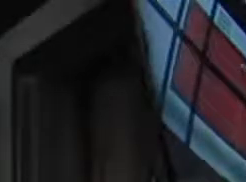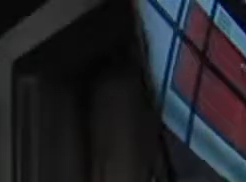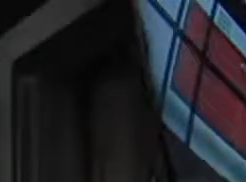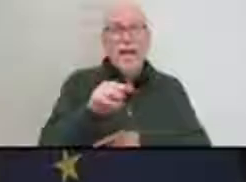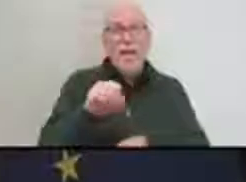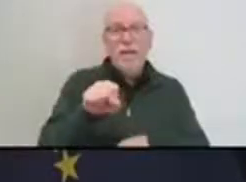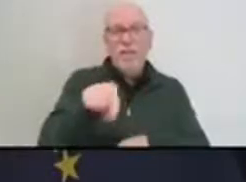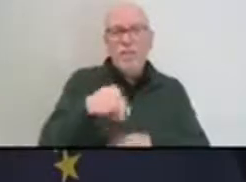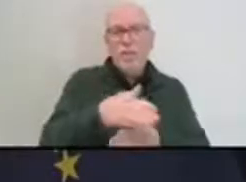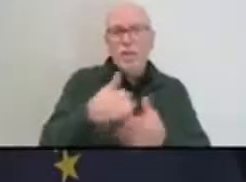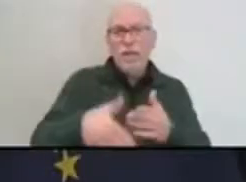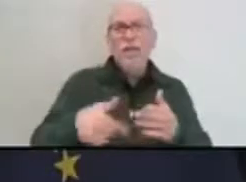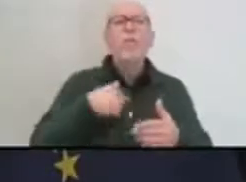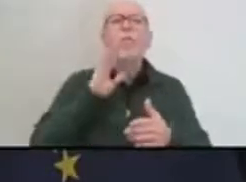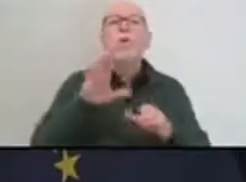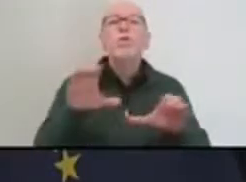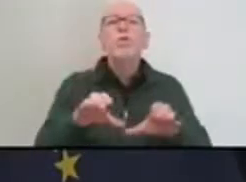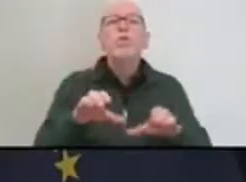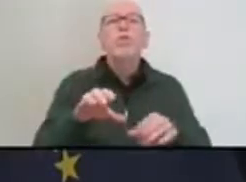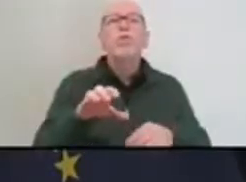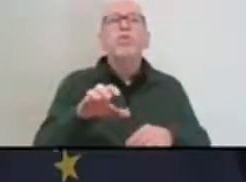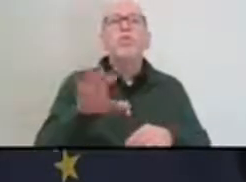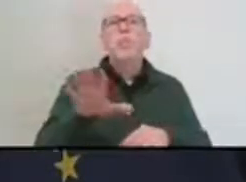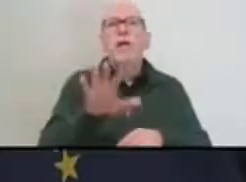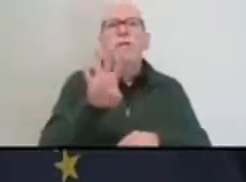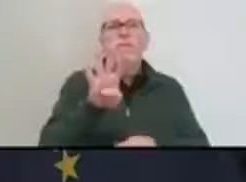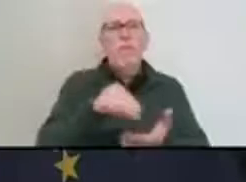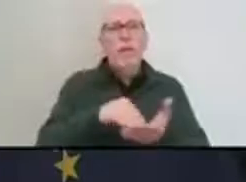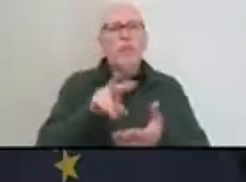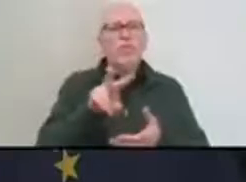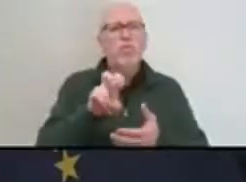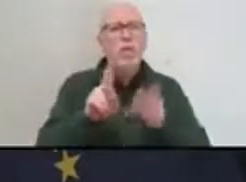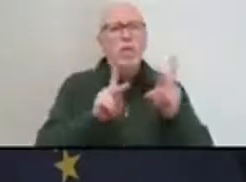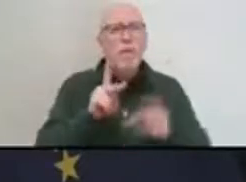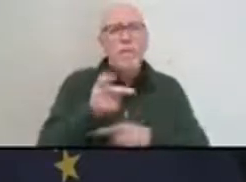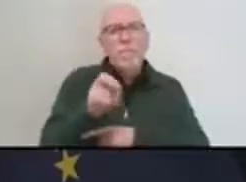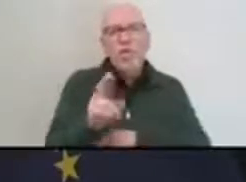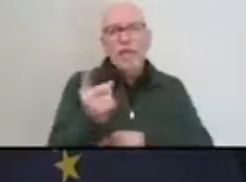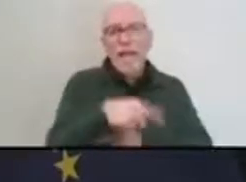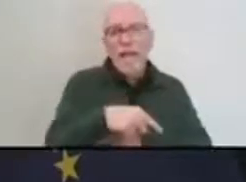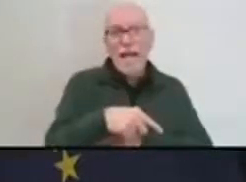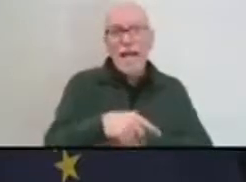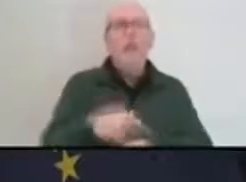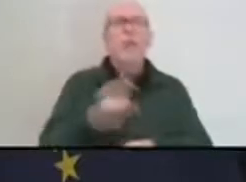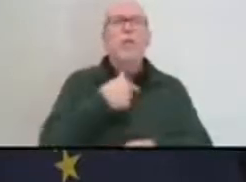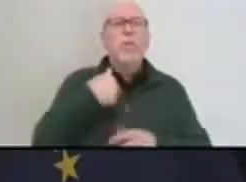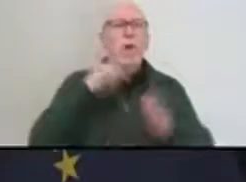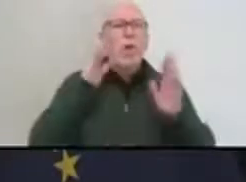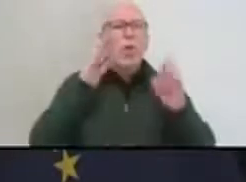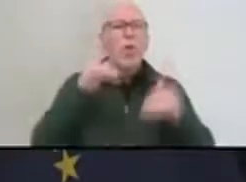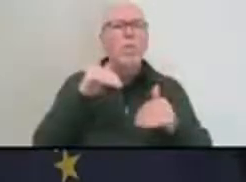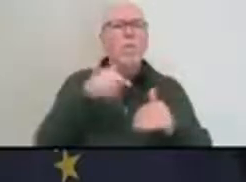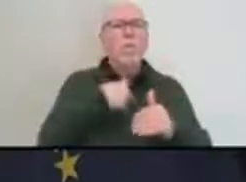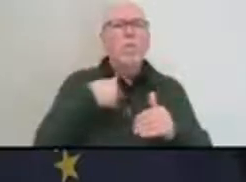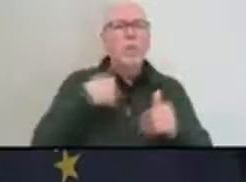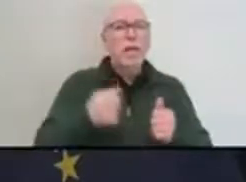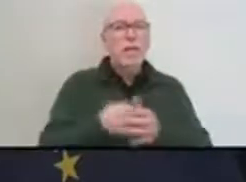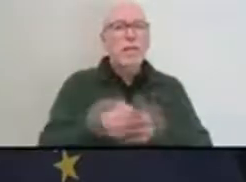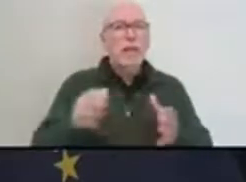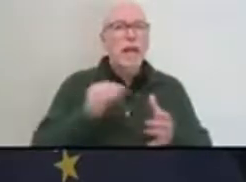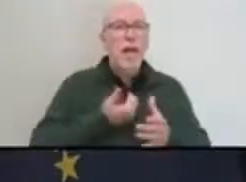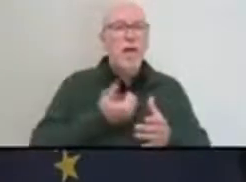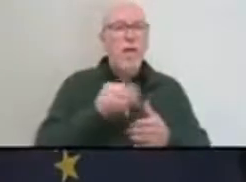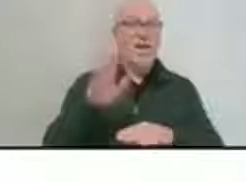efforts. Dr. Lindsay Weaver says the state's external advisory committee met this week. They reviewed the Johnson & Johnson vaccine